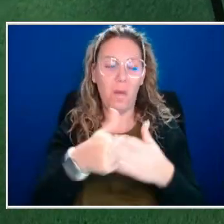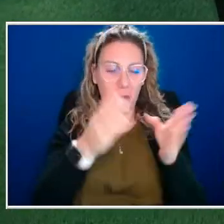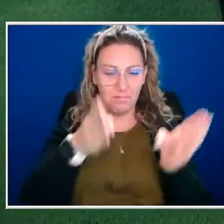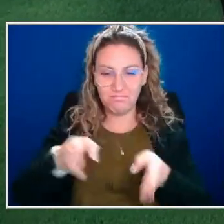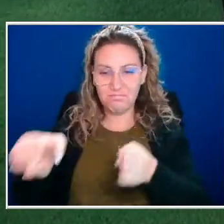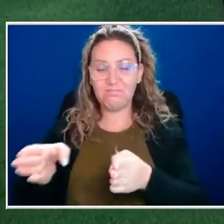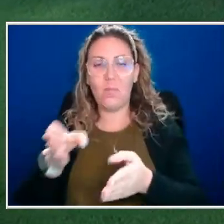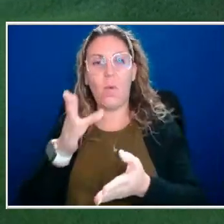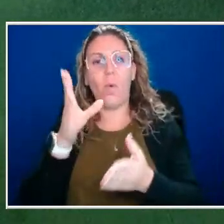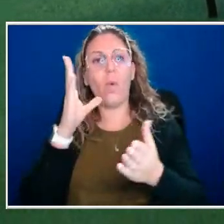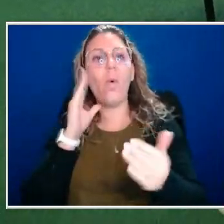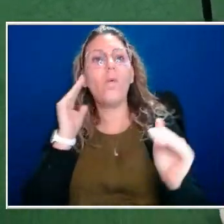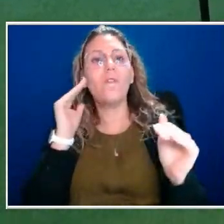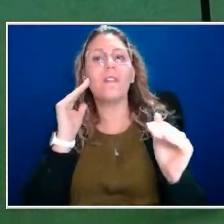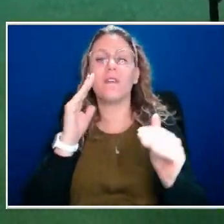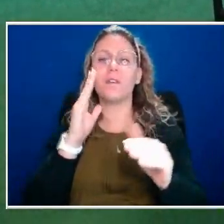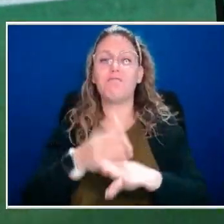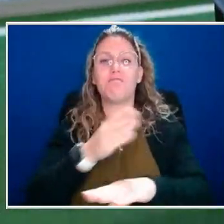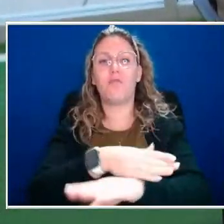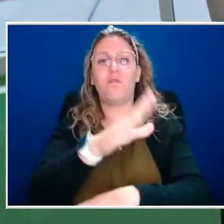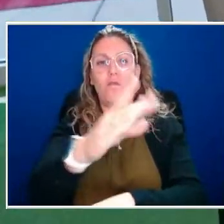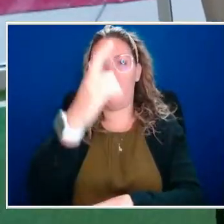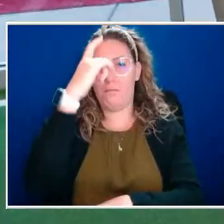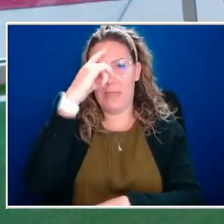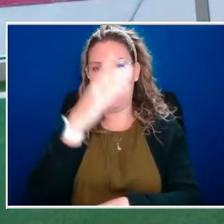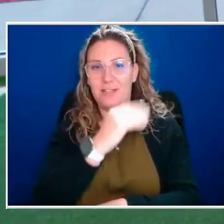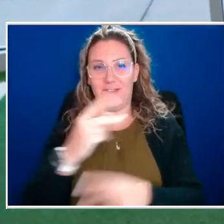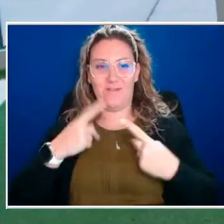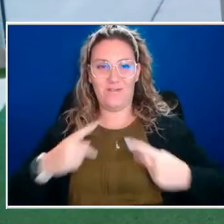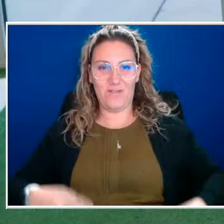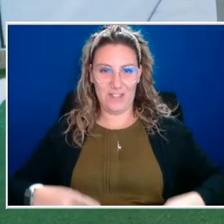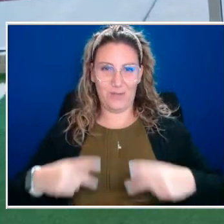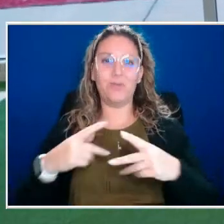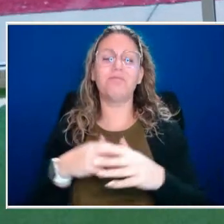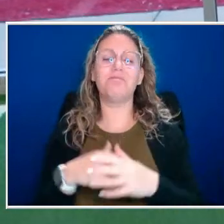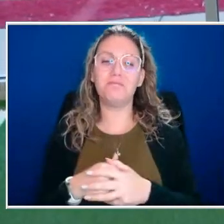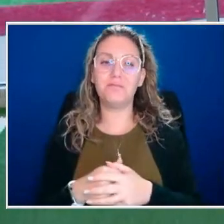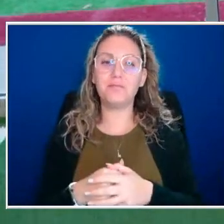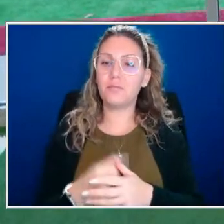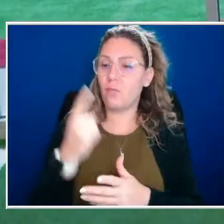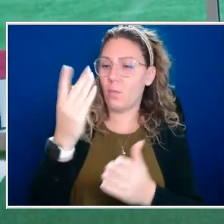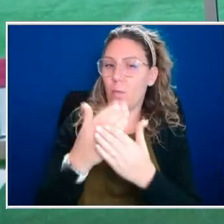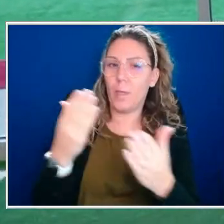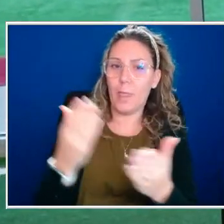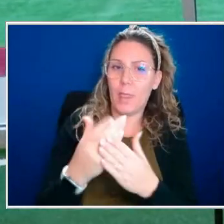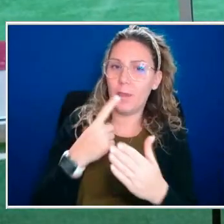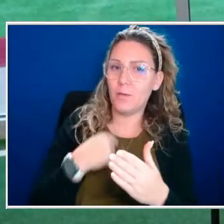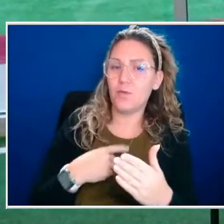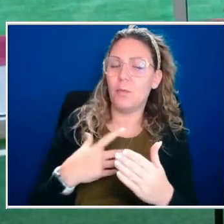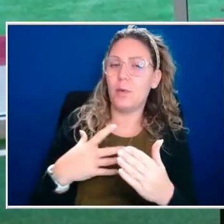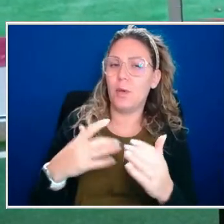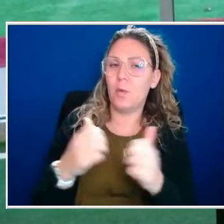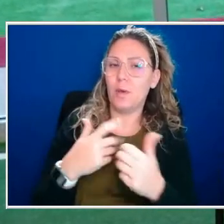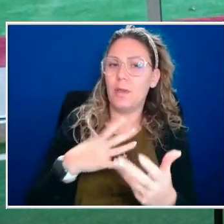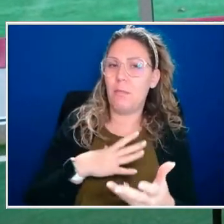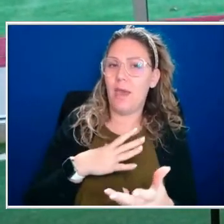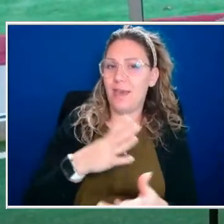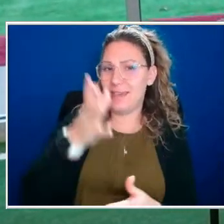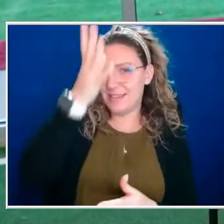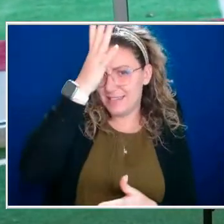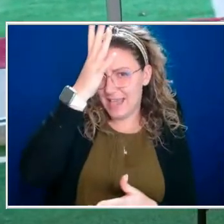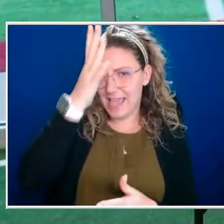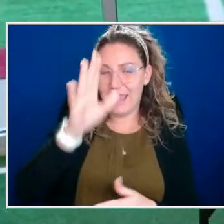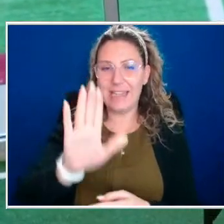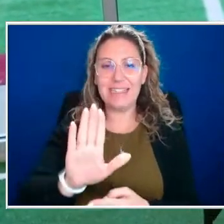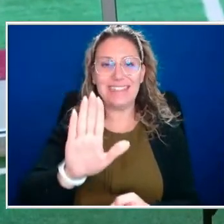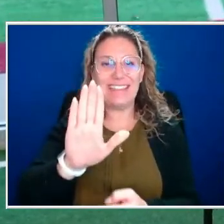bit. One of the things that the doctor told me to do with my dad is heel-toe walks. Absolutely. What do those